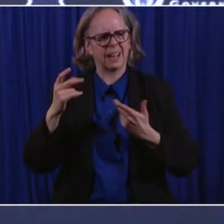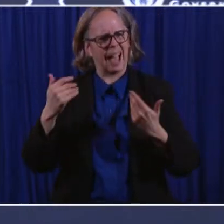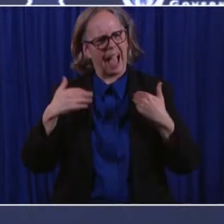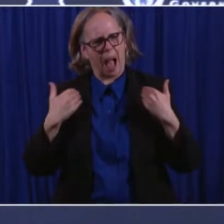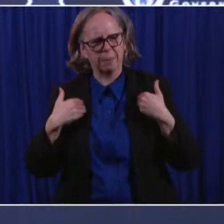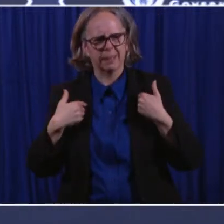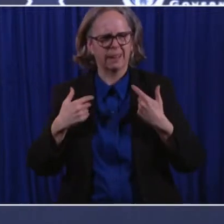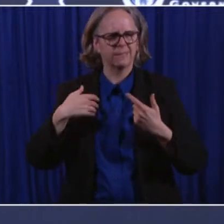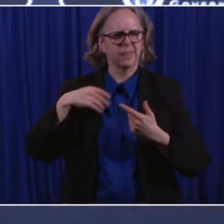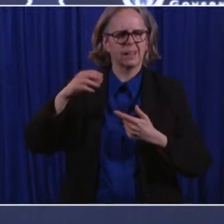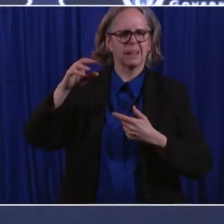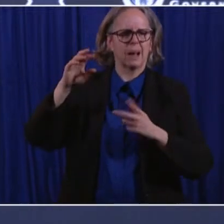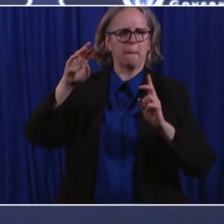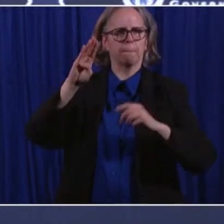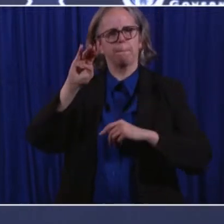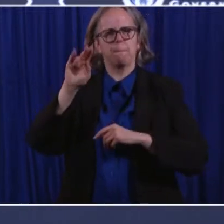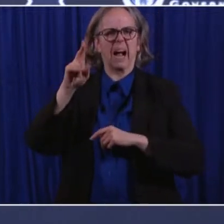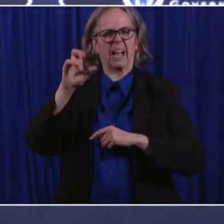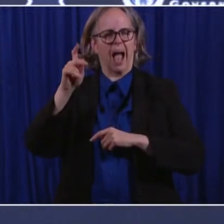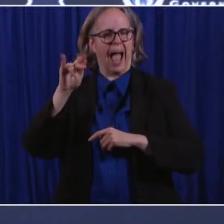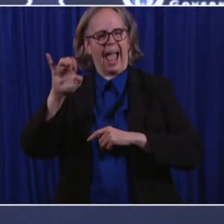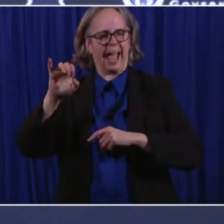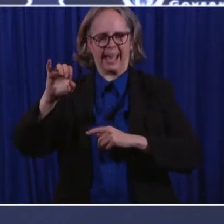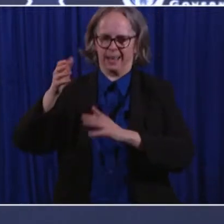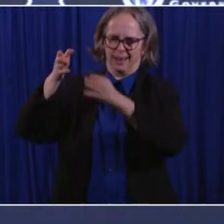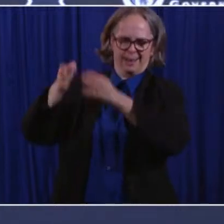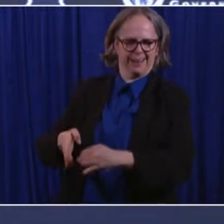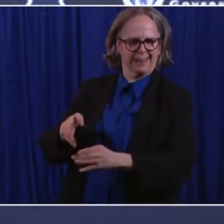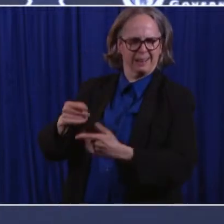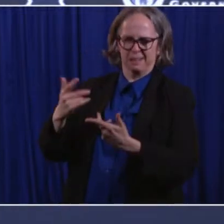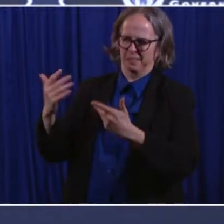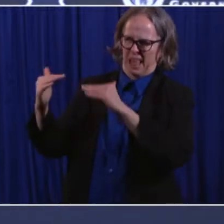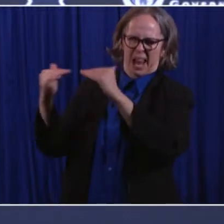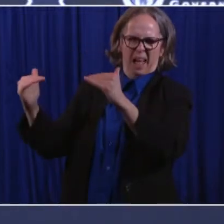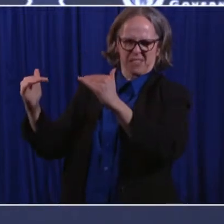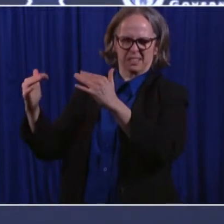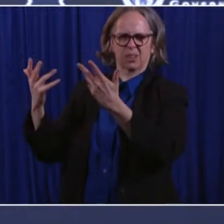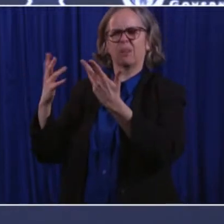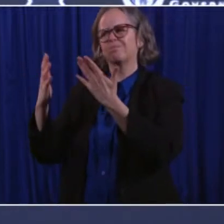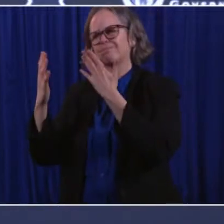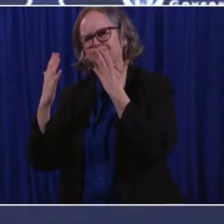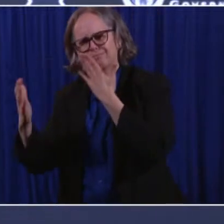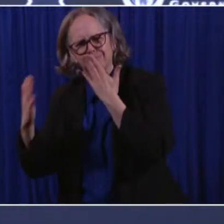you, Madam Secretary, all the best.